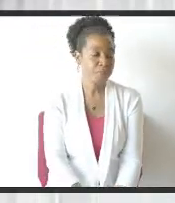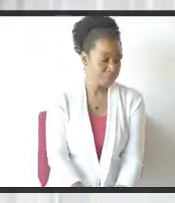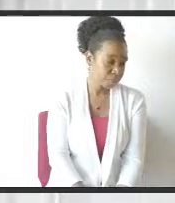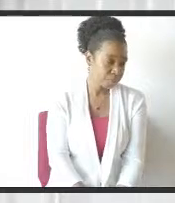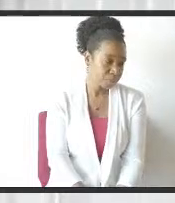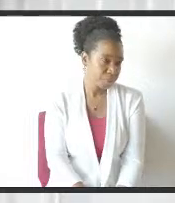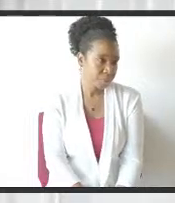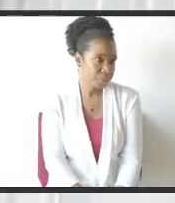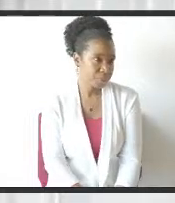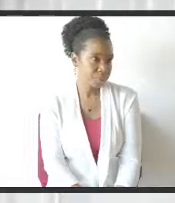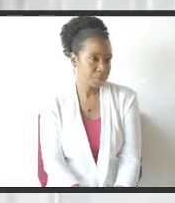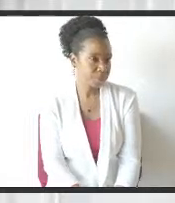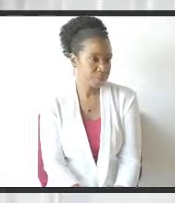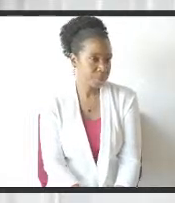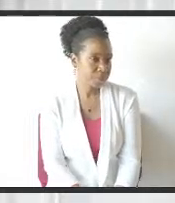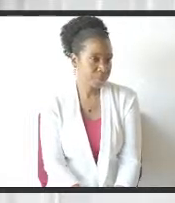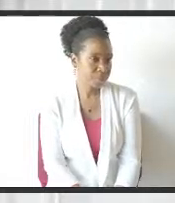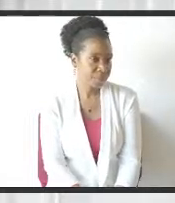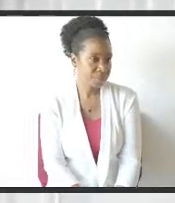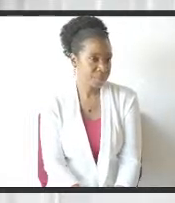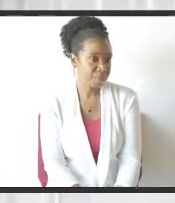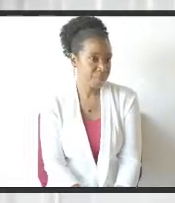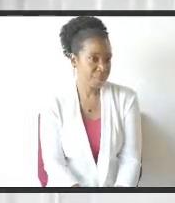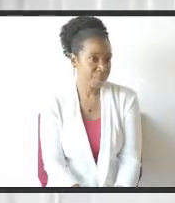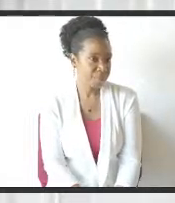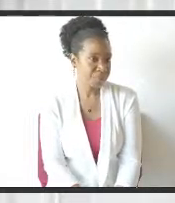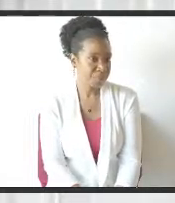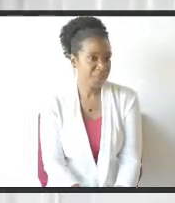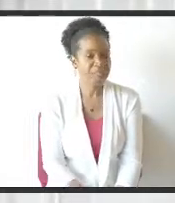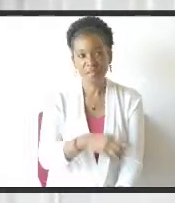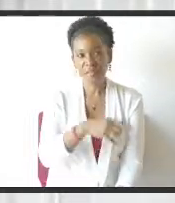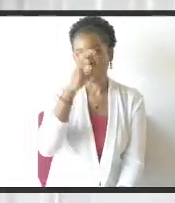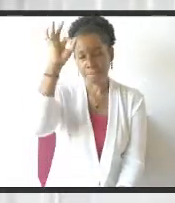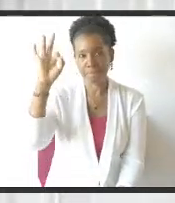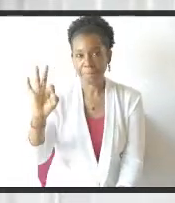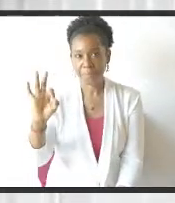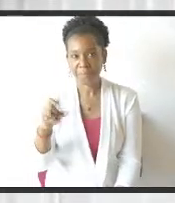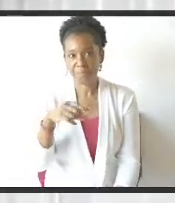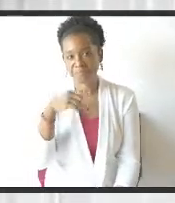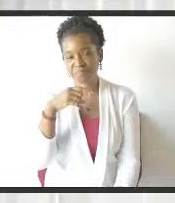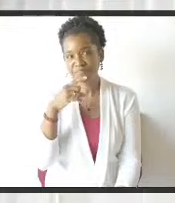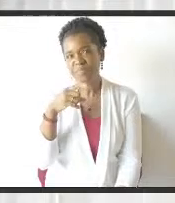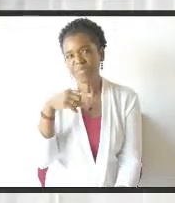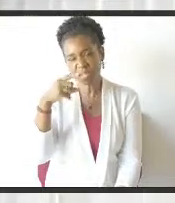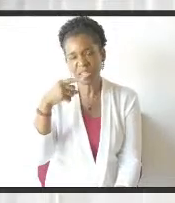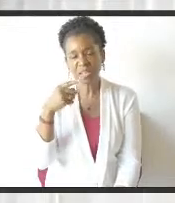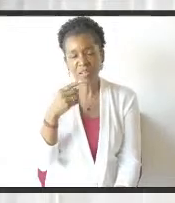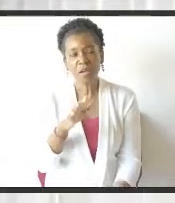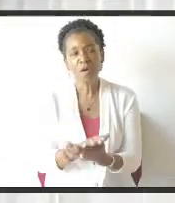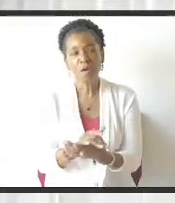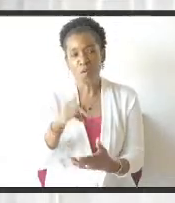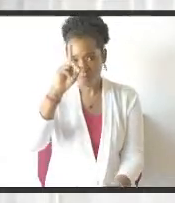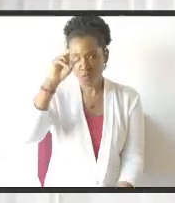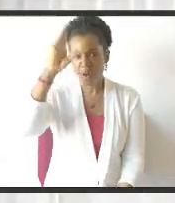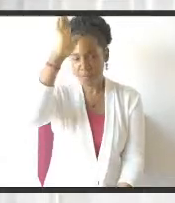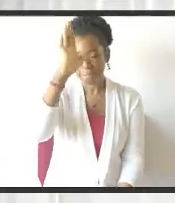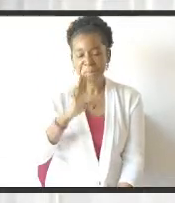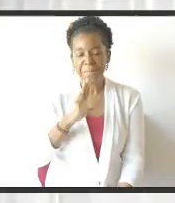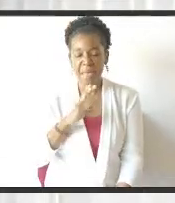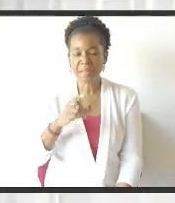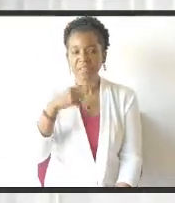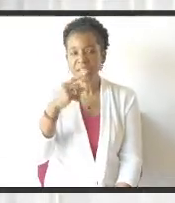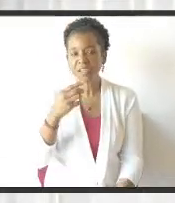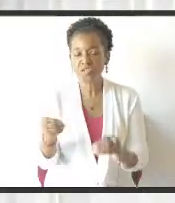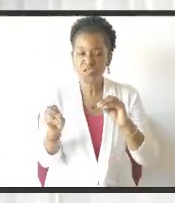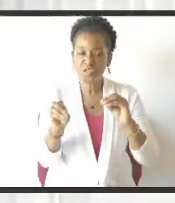Football coach. Nothing in the world can take the place of persistence. Nothing in the world can take